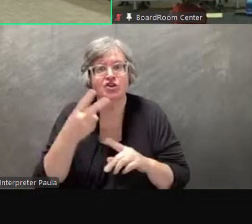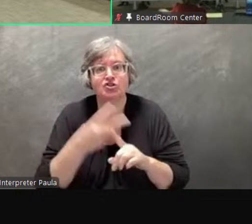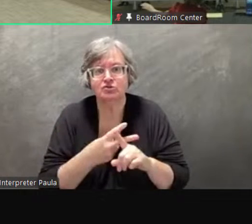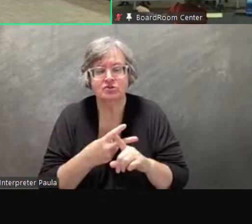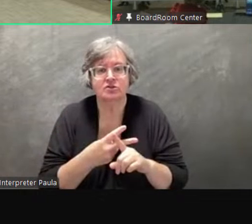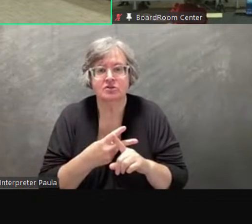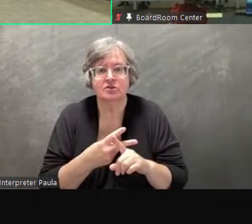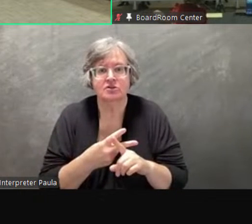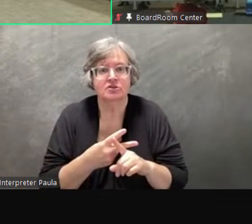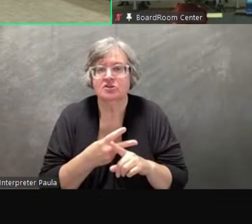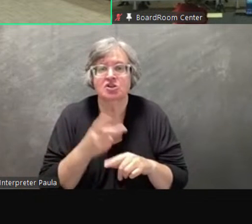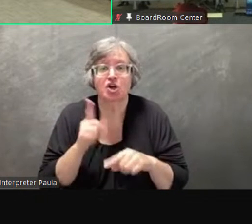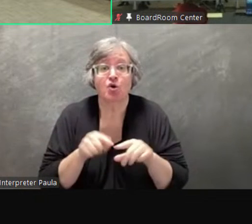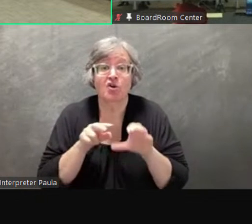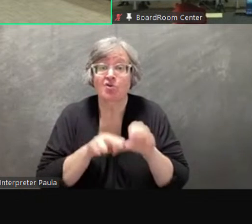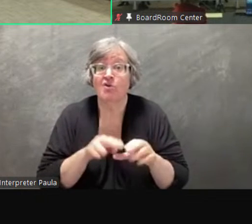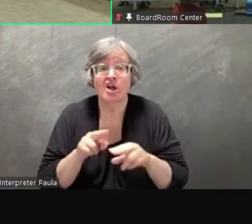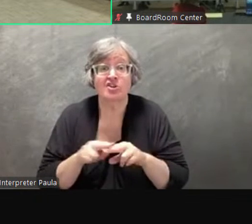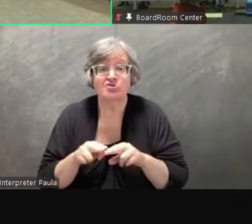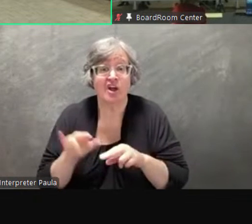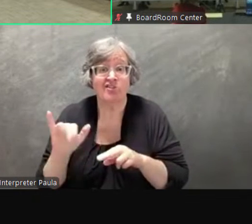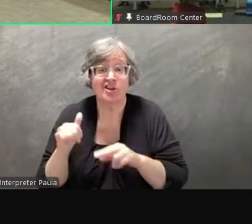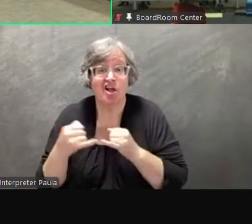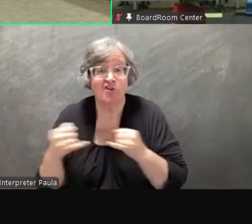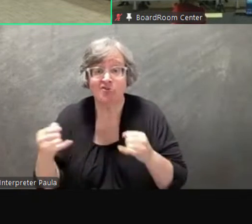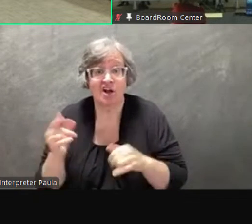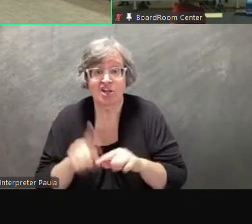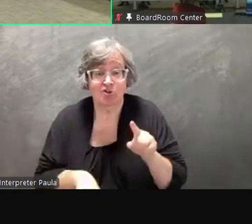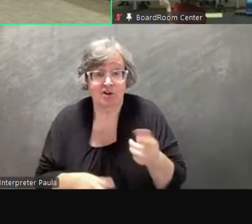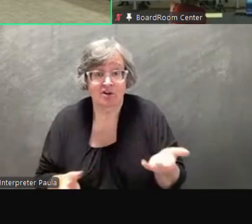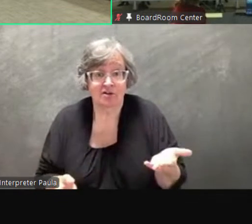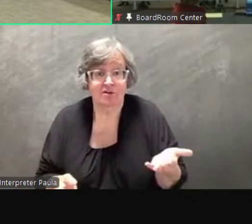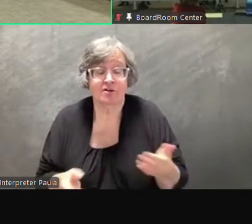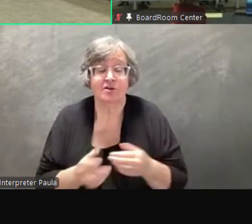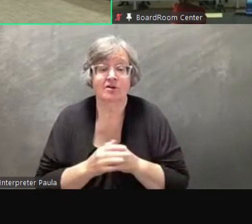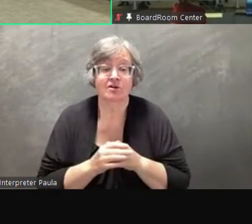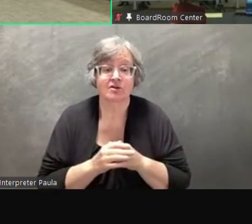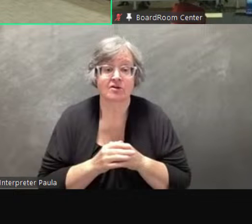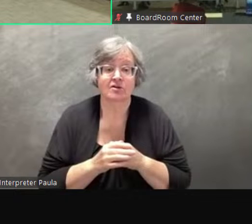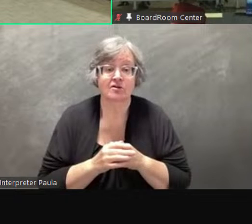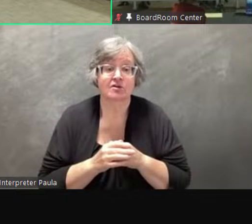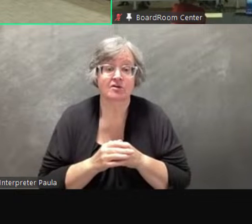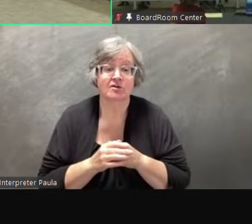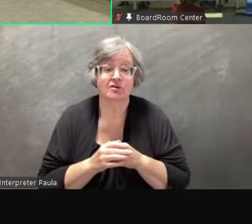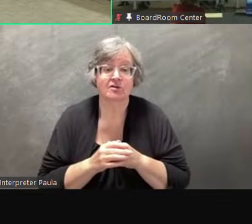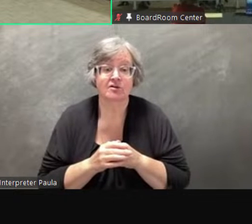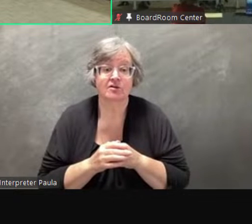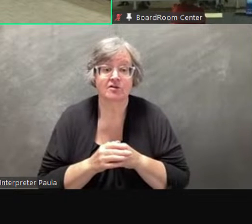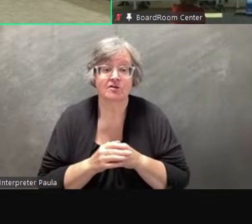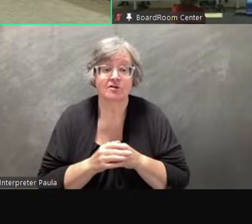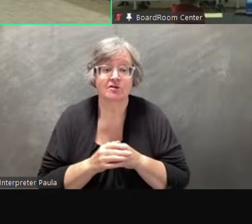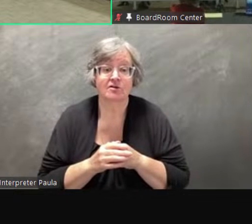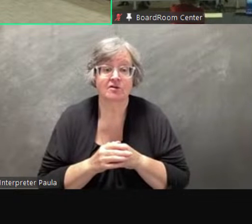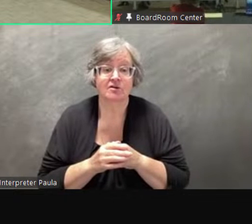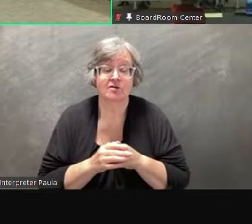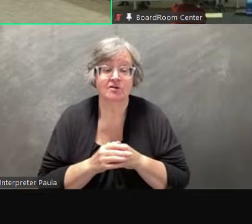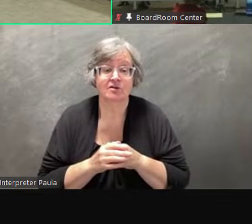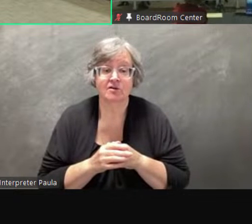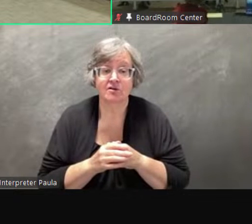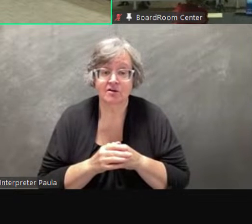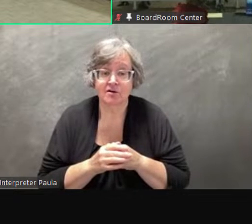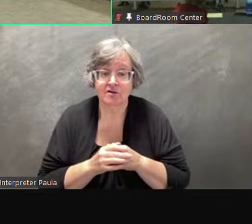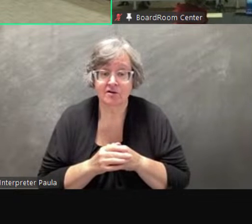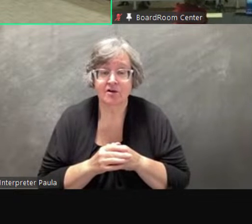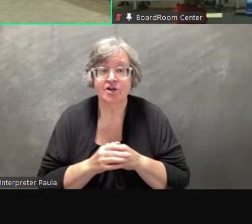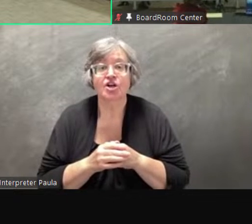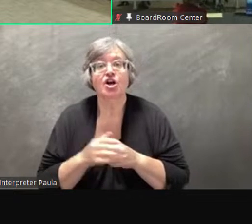No one could ride the train. And then they cut the speed of the train